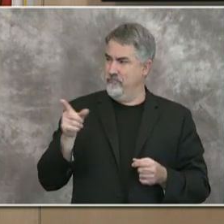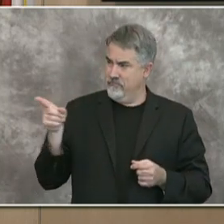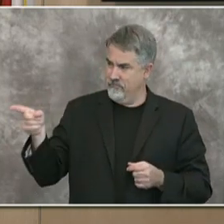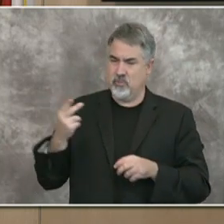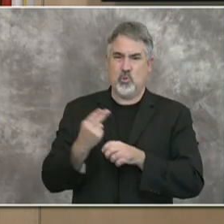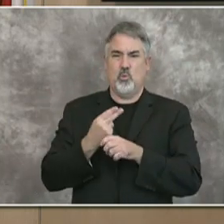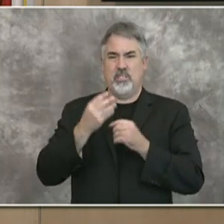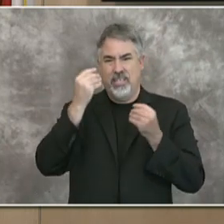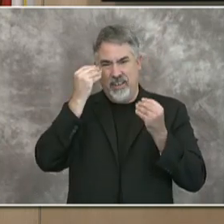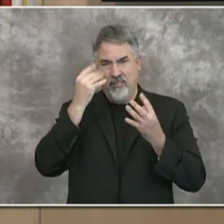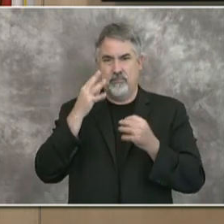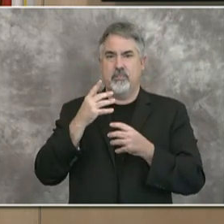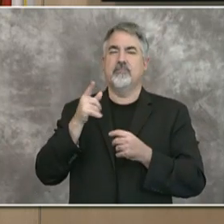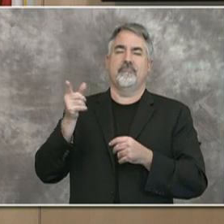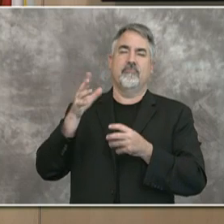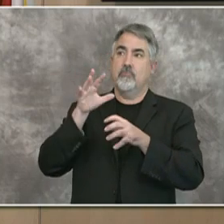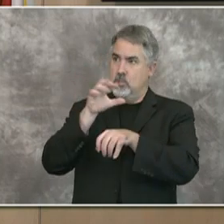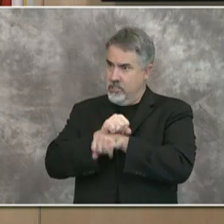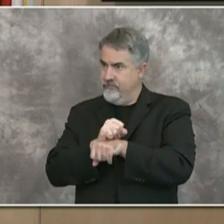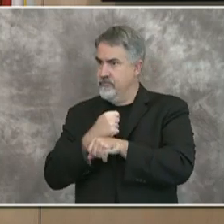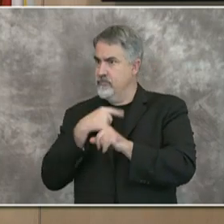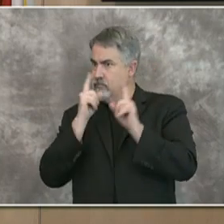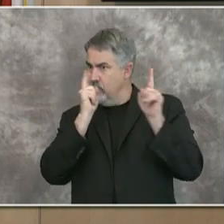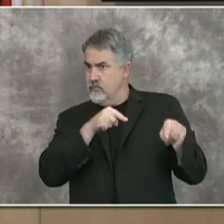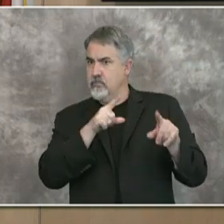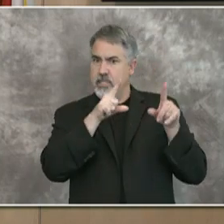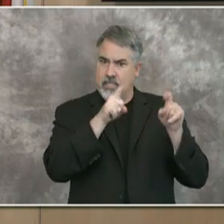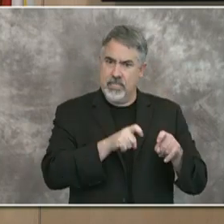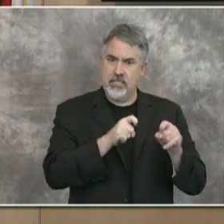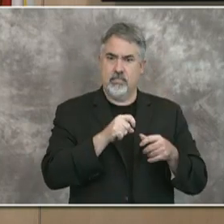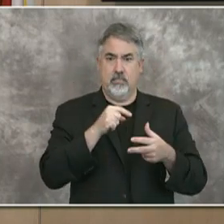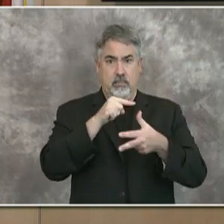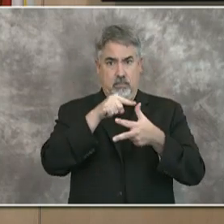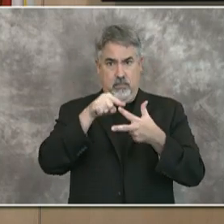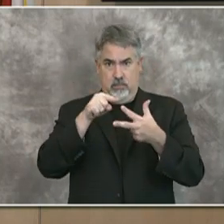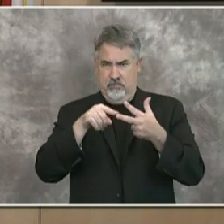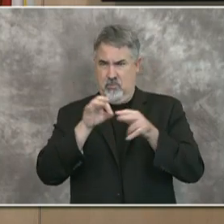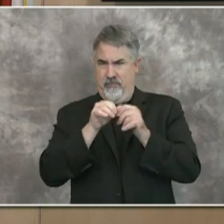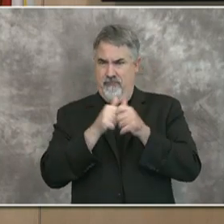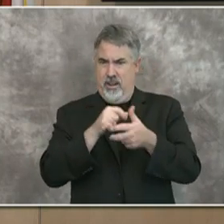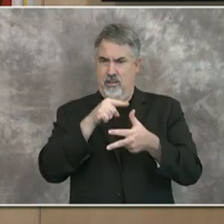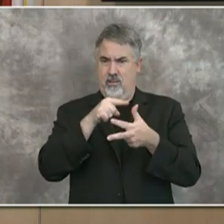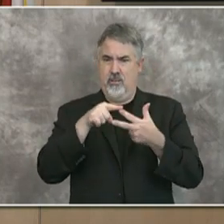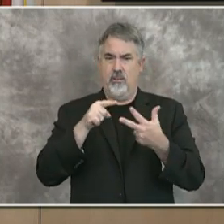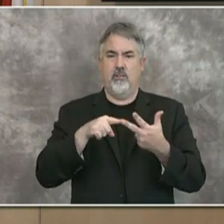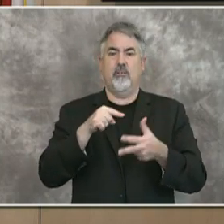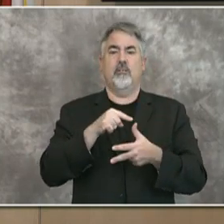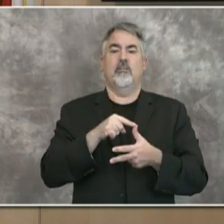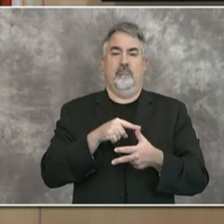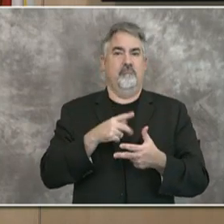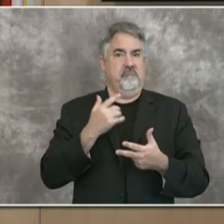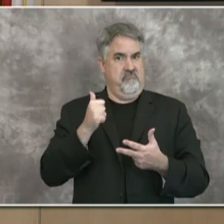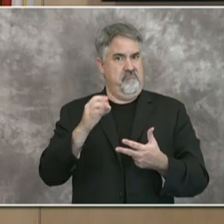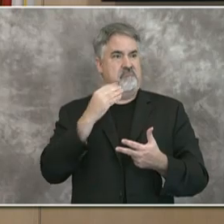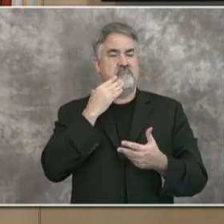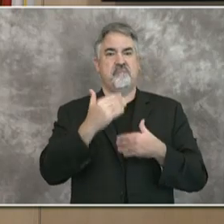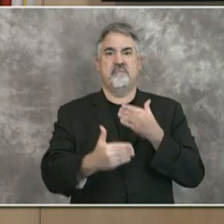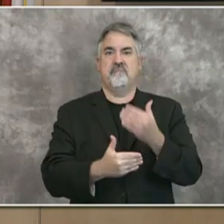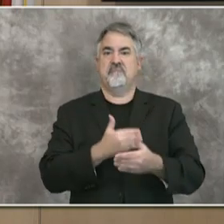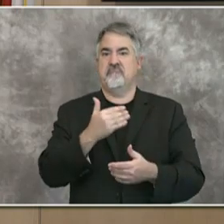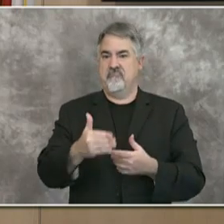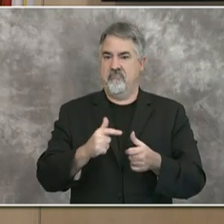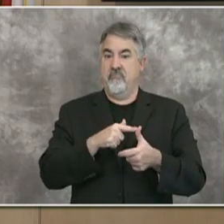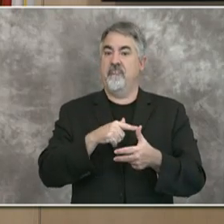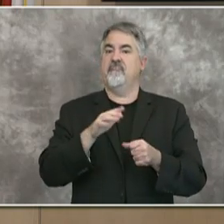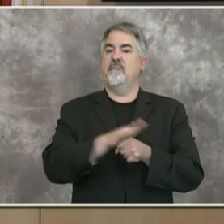reservations. Every reservation at all 3 sites for the rest of the week has been taken. The appointments for next week